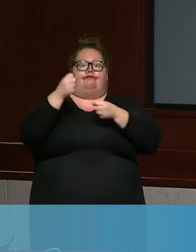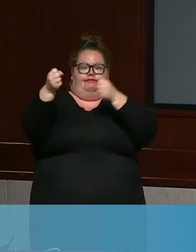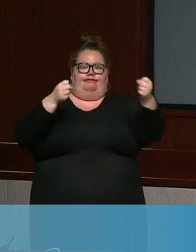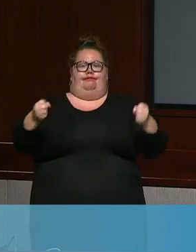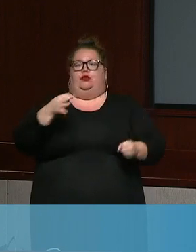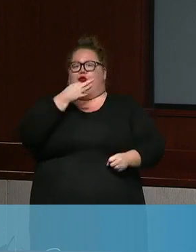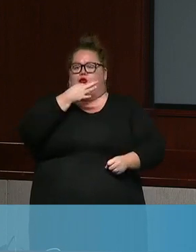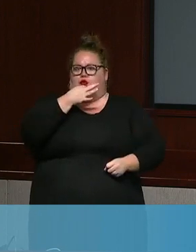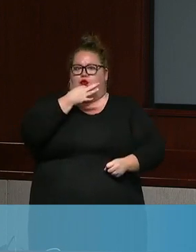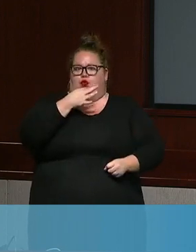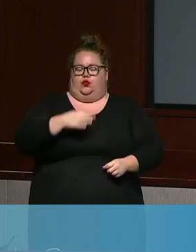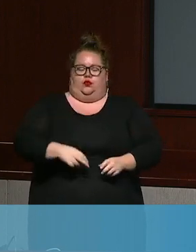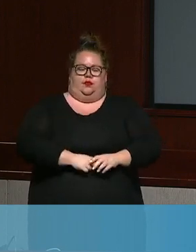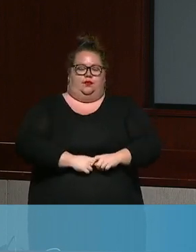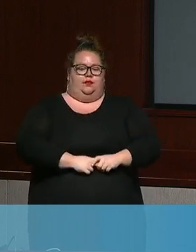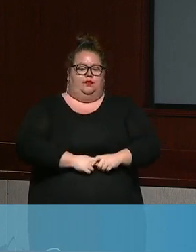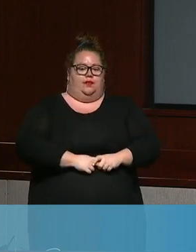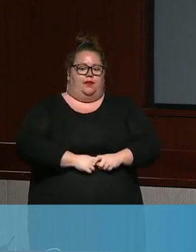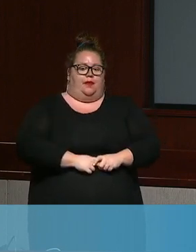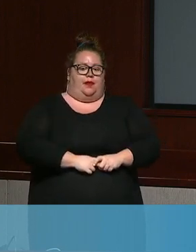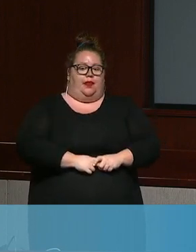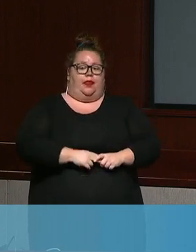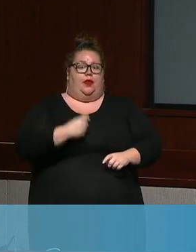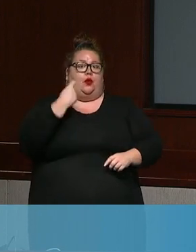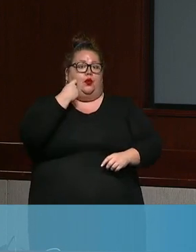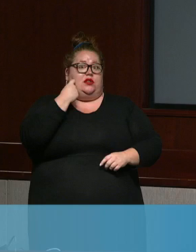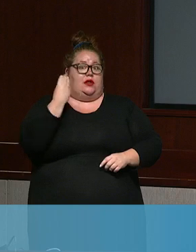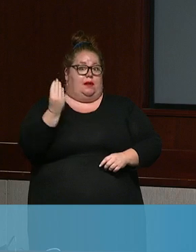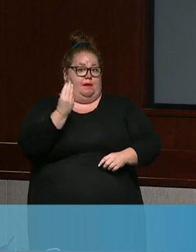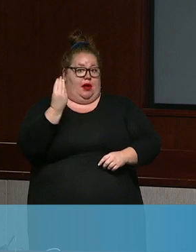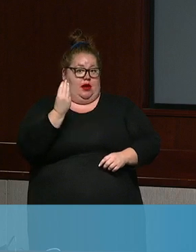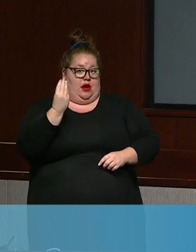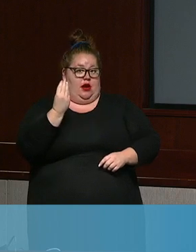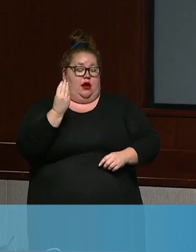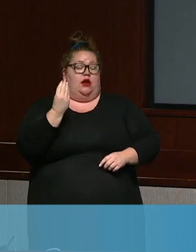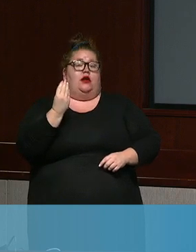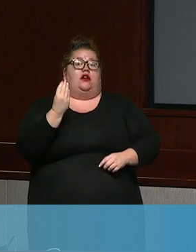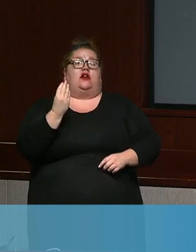Also on Monday, the governor announced the allocation of